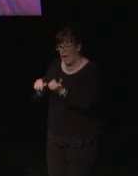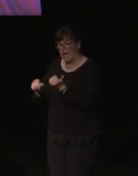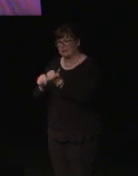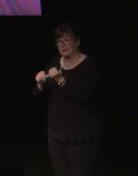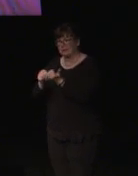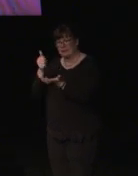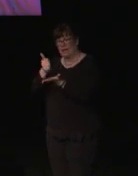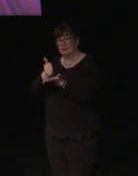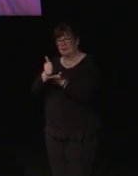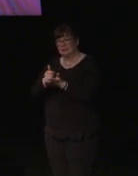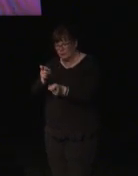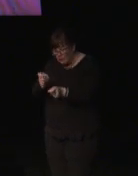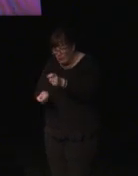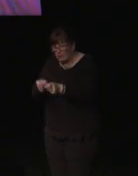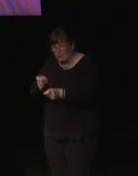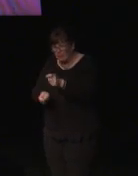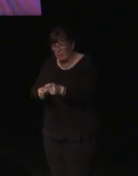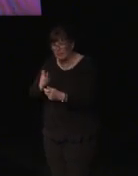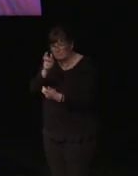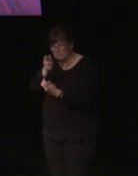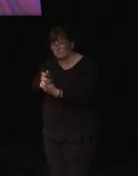to tune games, you know?